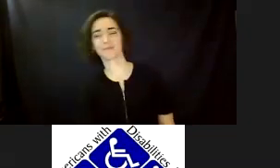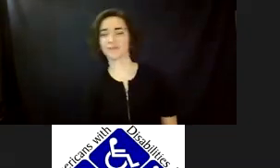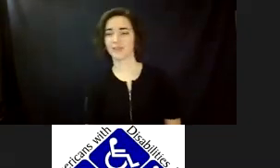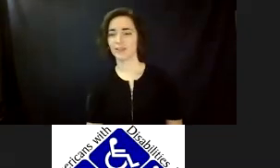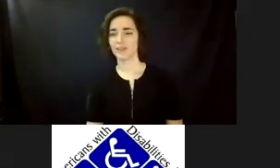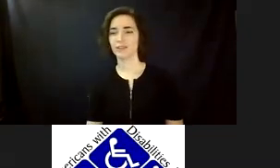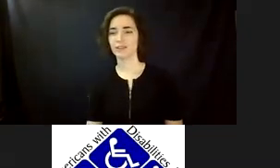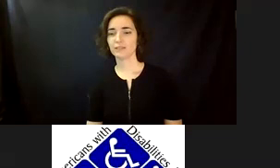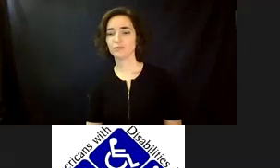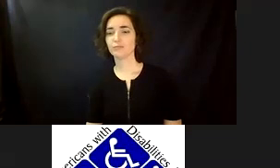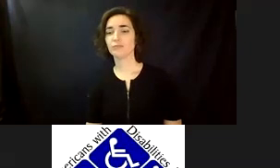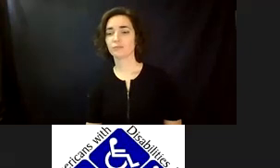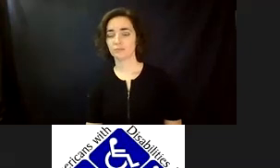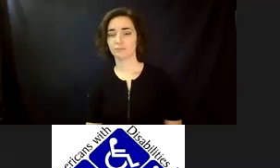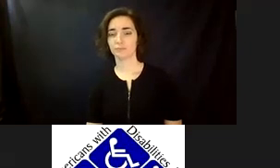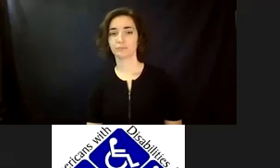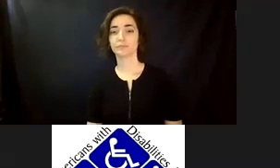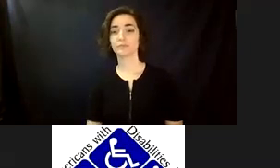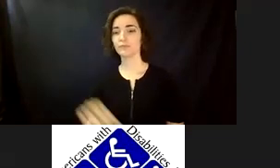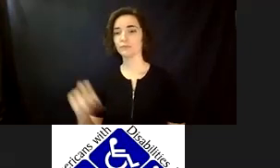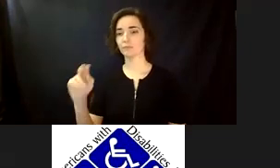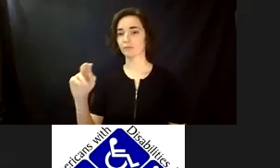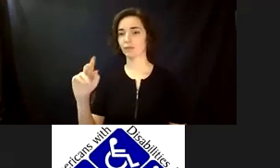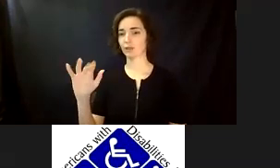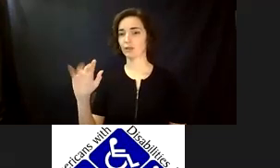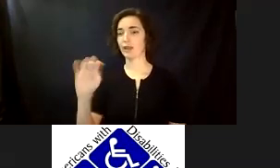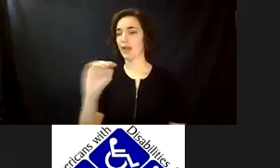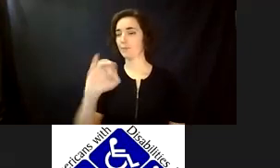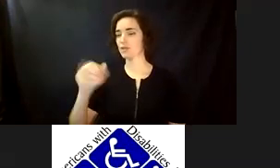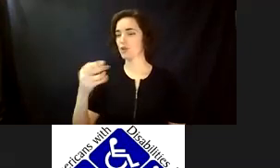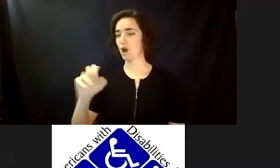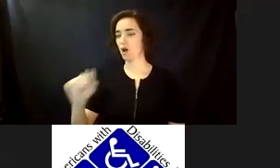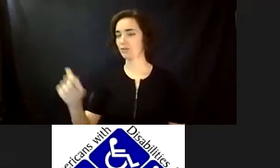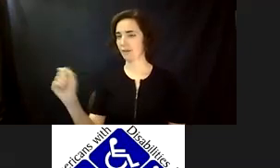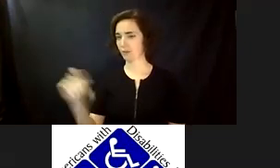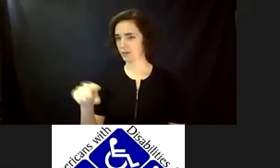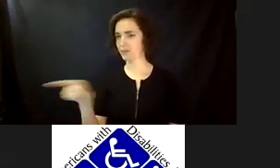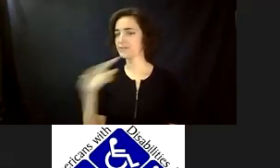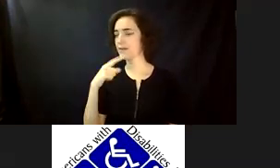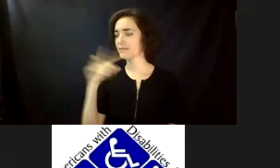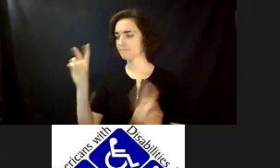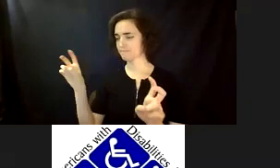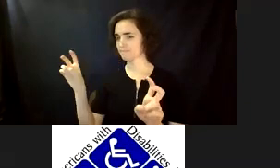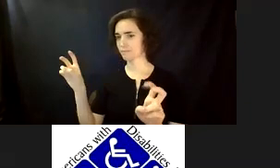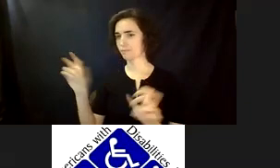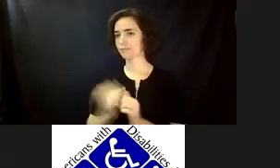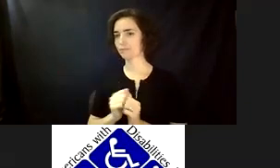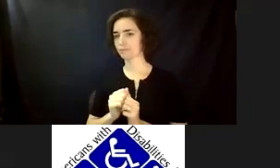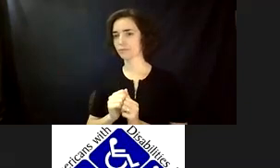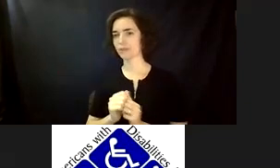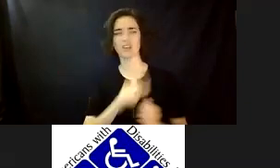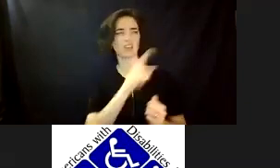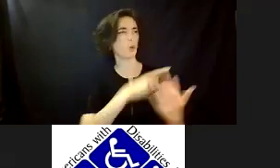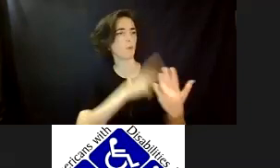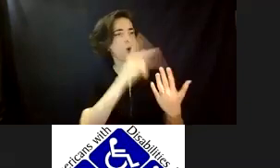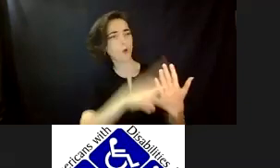M. Johns asked a question. How do we get more information on eligibility for these programs,